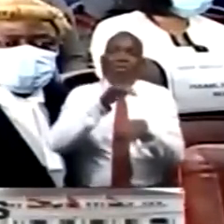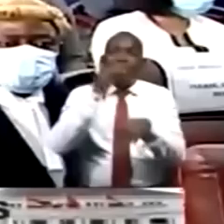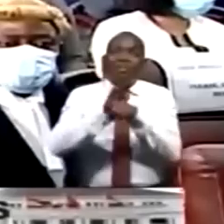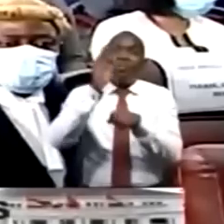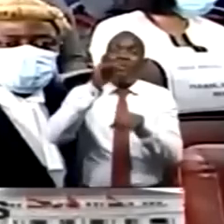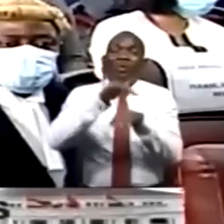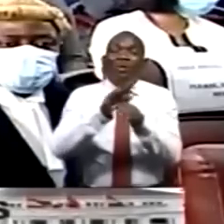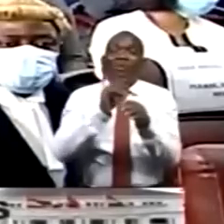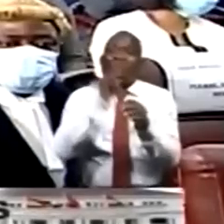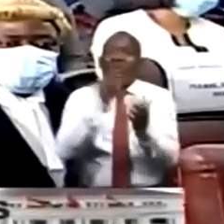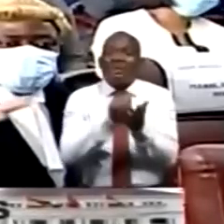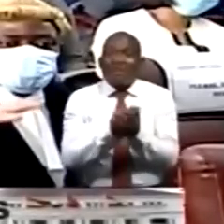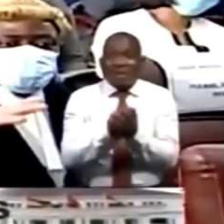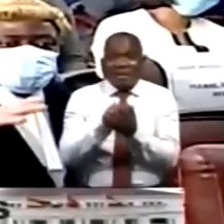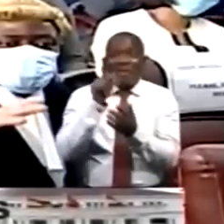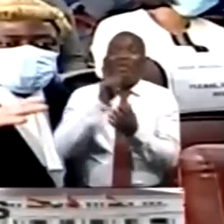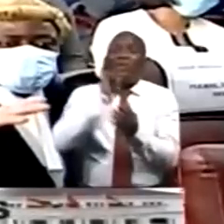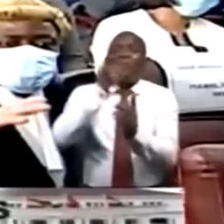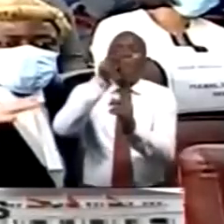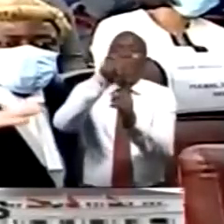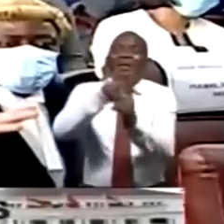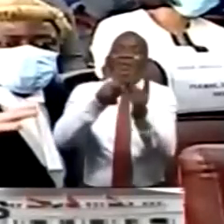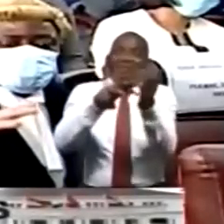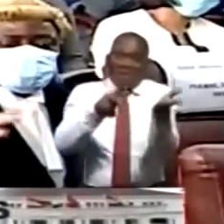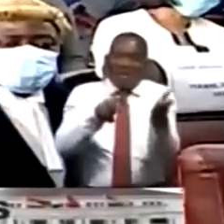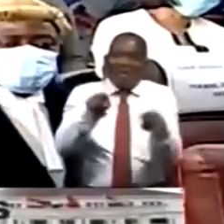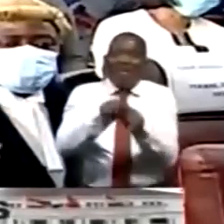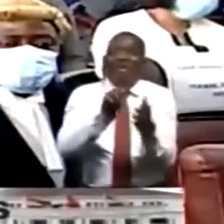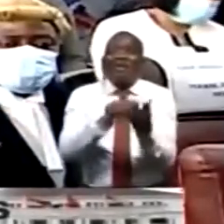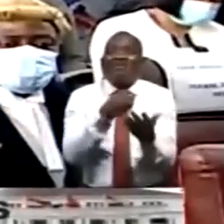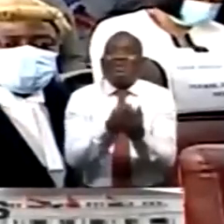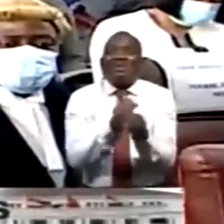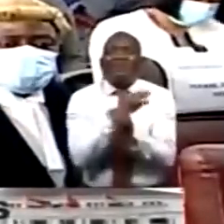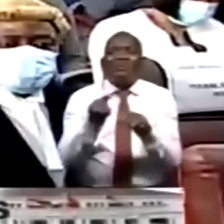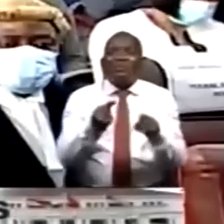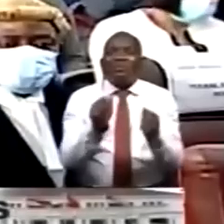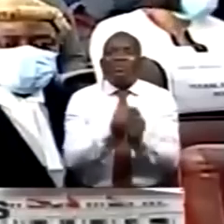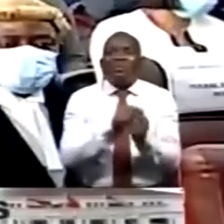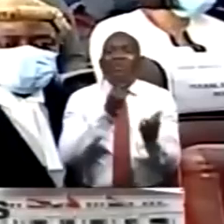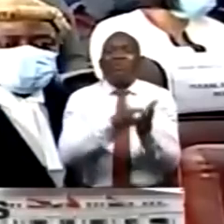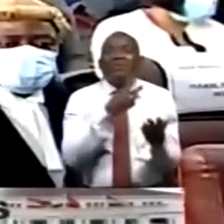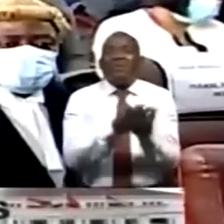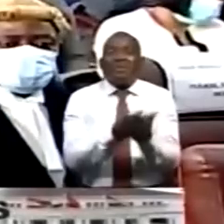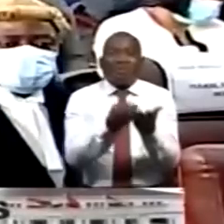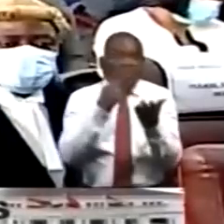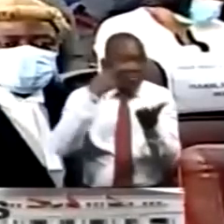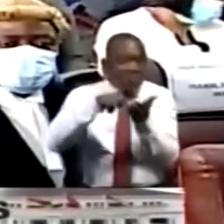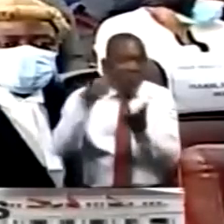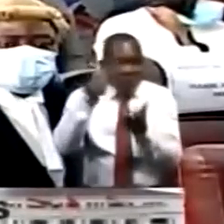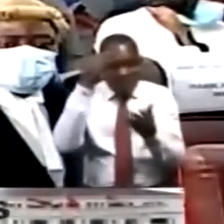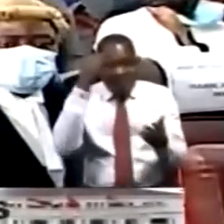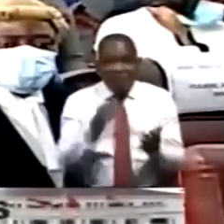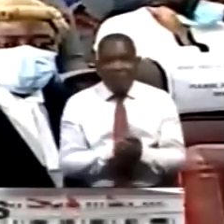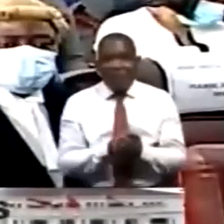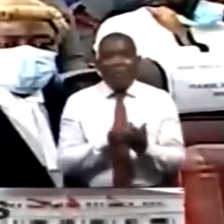The fact that they are not in evidence has nothing to do with the witness refreshing his memory